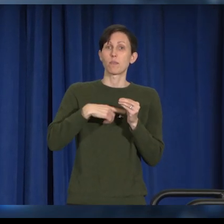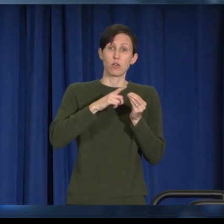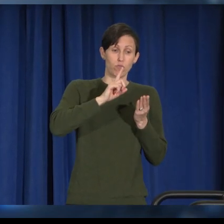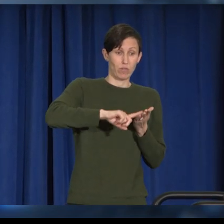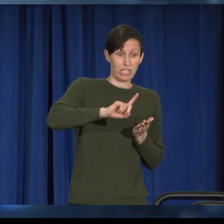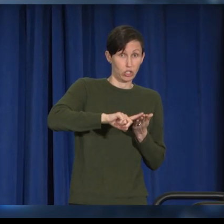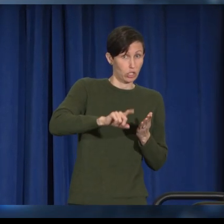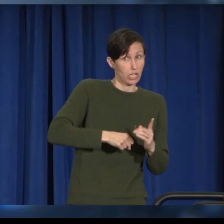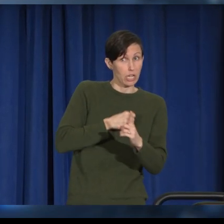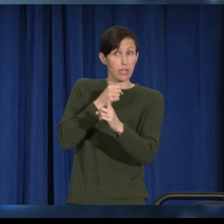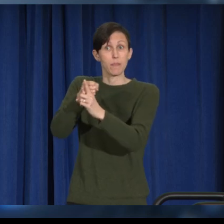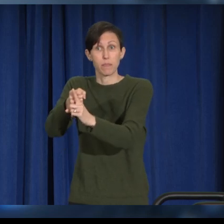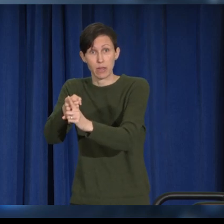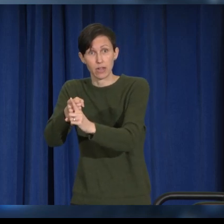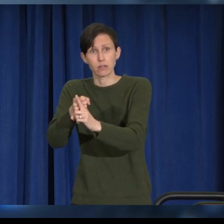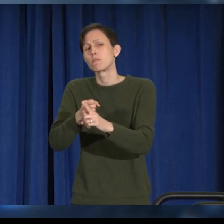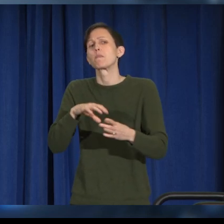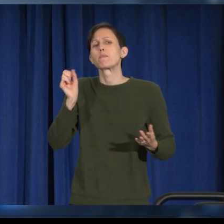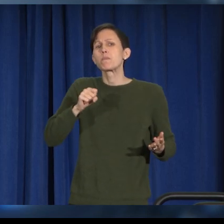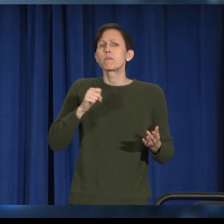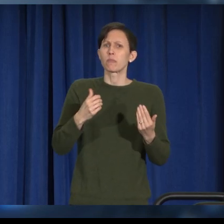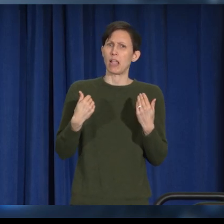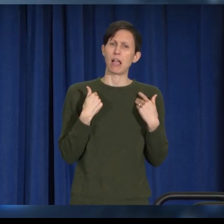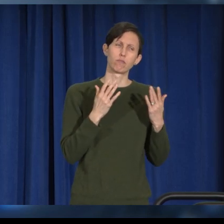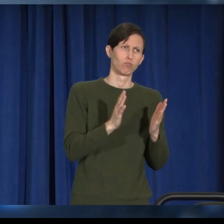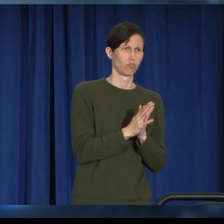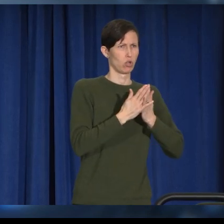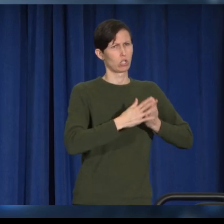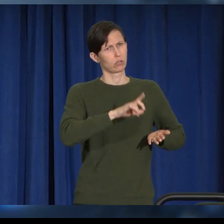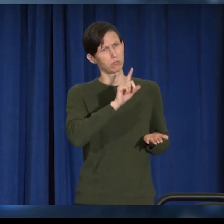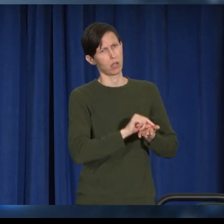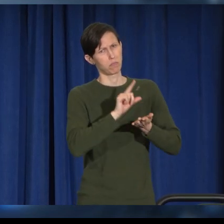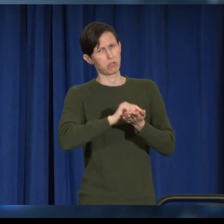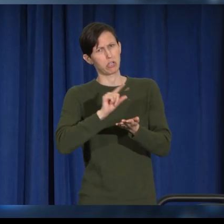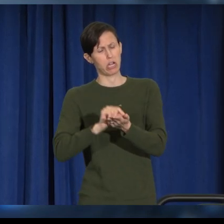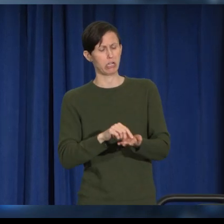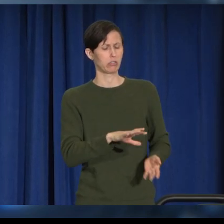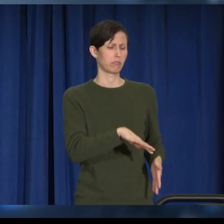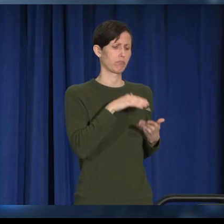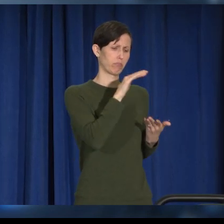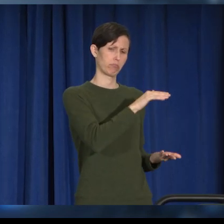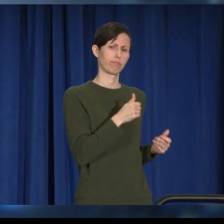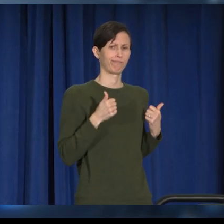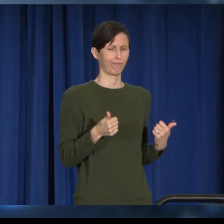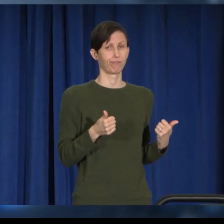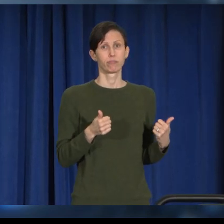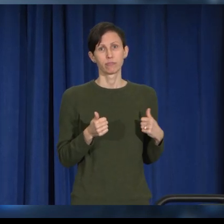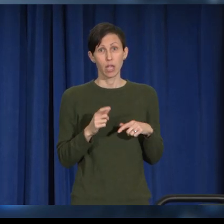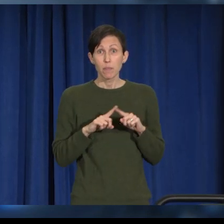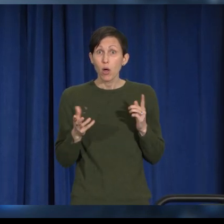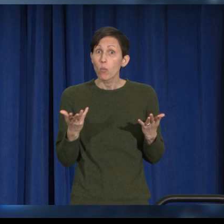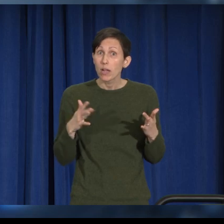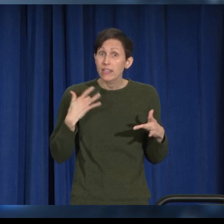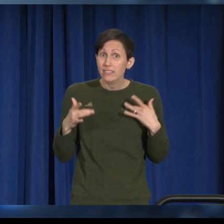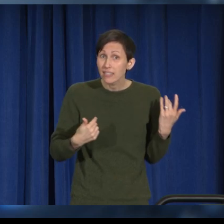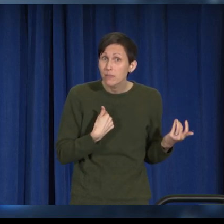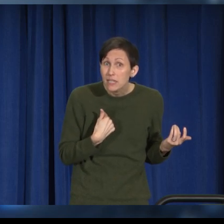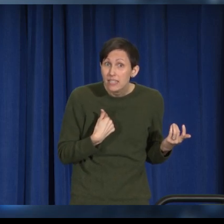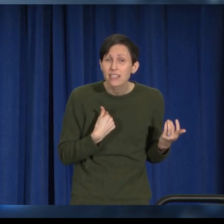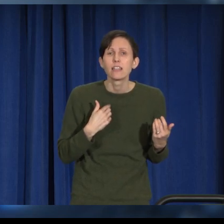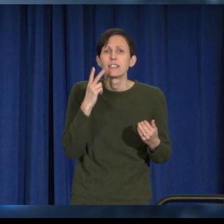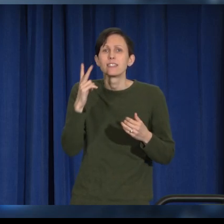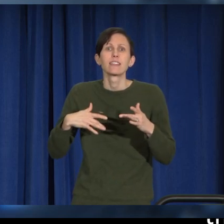research impact, yes, I've got, books and publications, but what really excites me is seeing the young people that I work